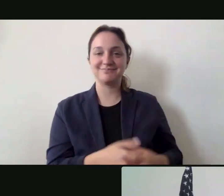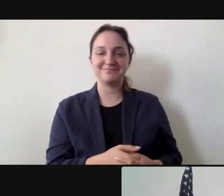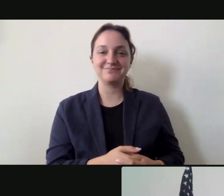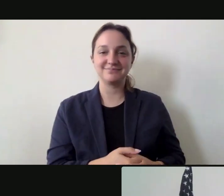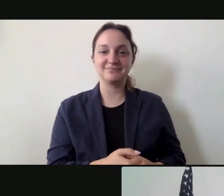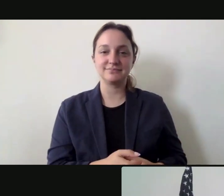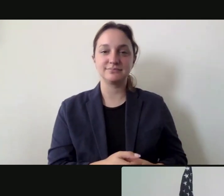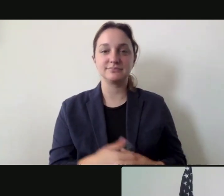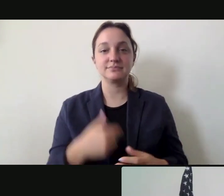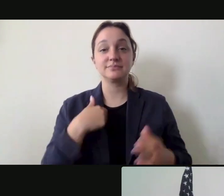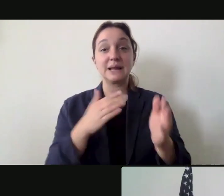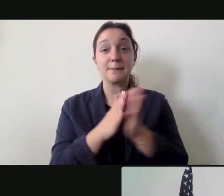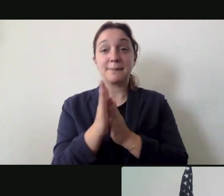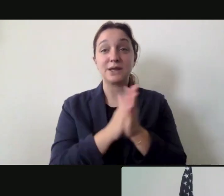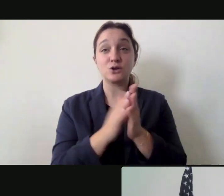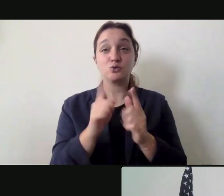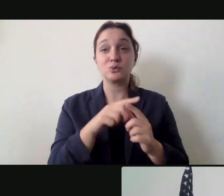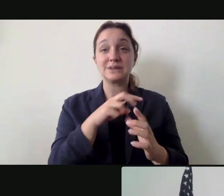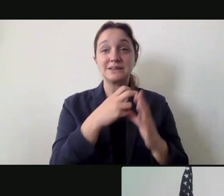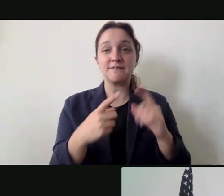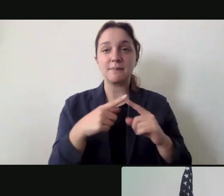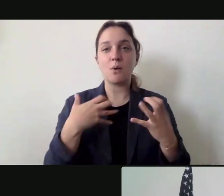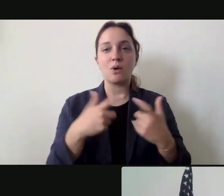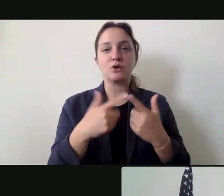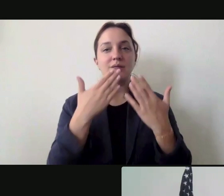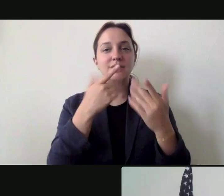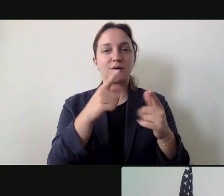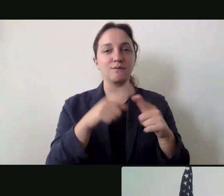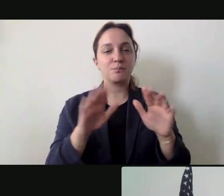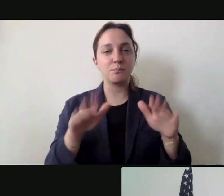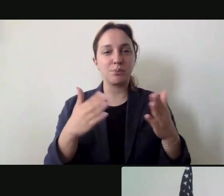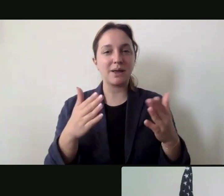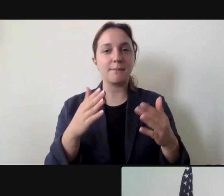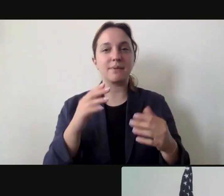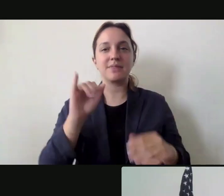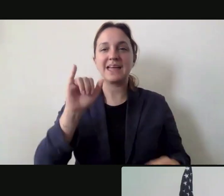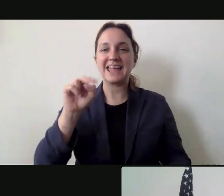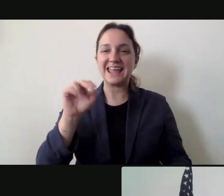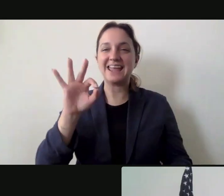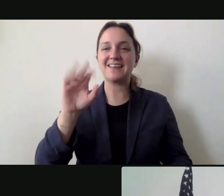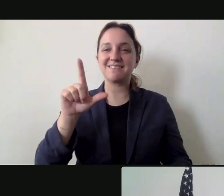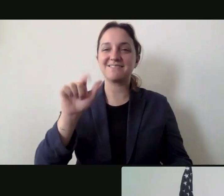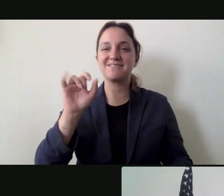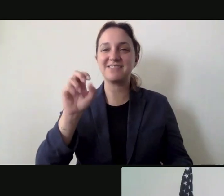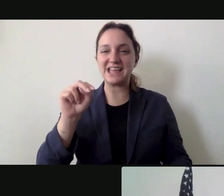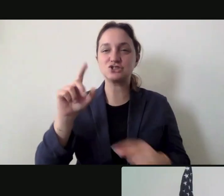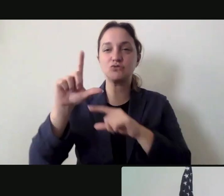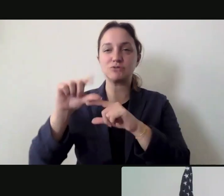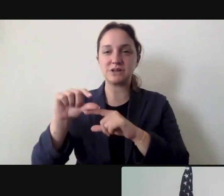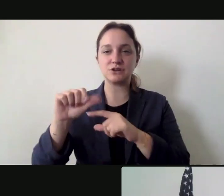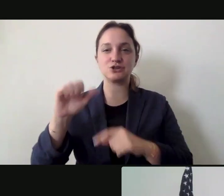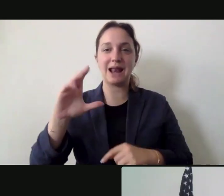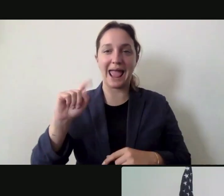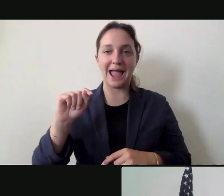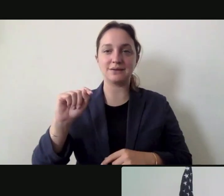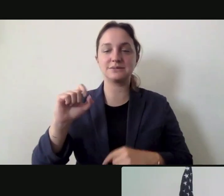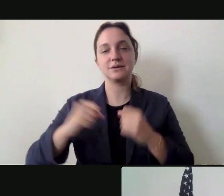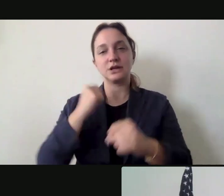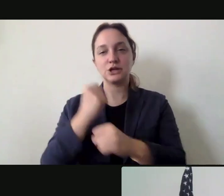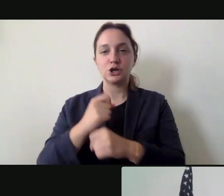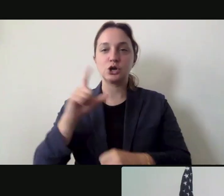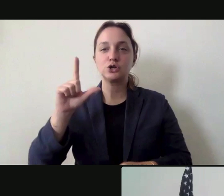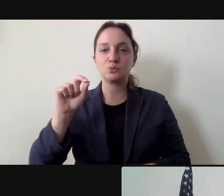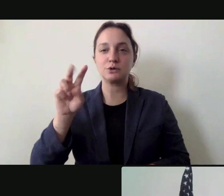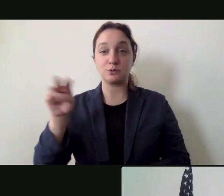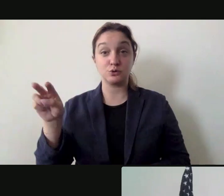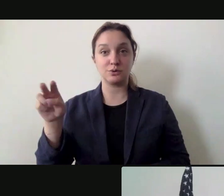to dive in. Before I do that, I also like to thank you for bringing up the Inflation Reduction Act of 2022. Exciting moment late